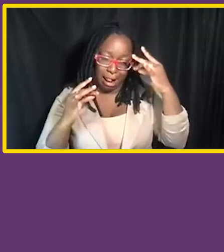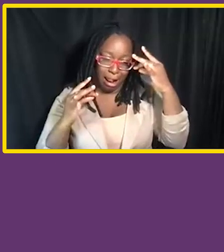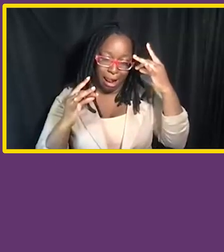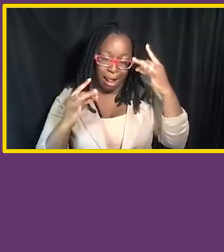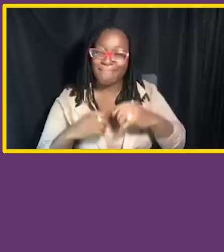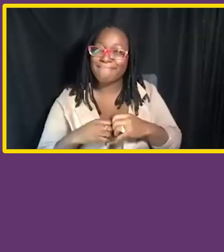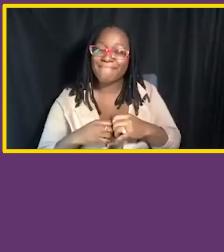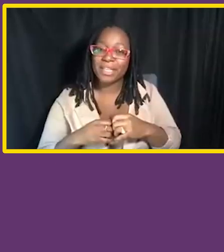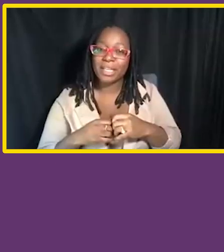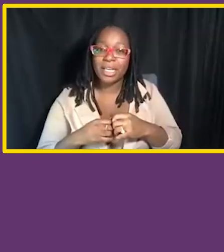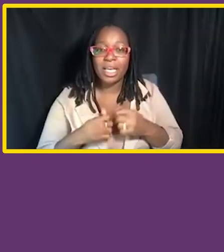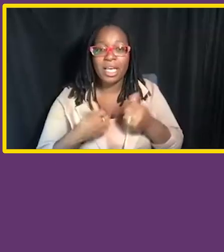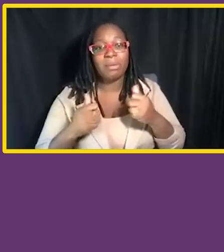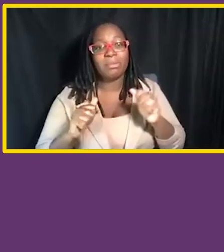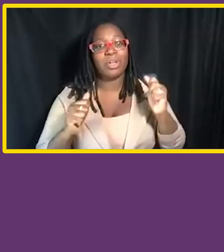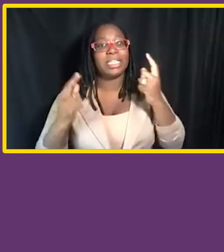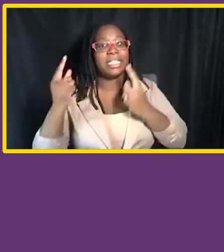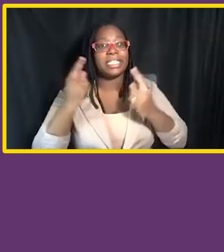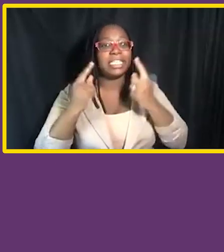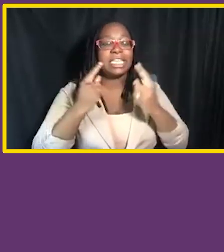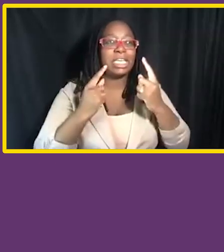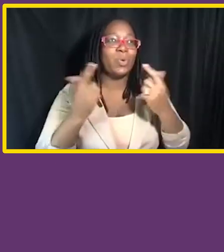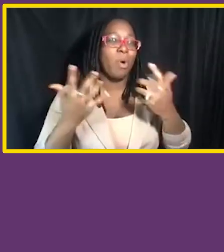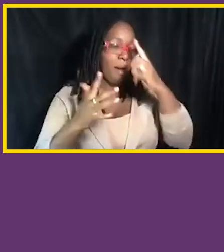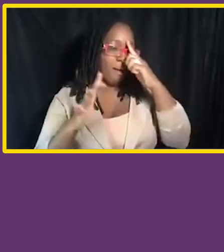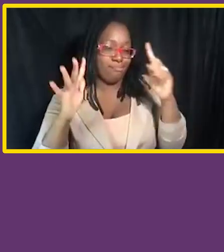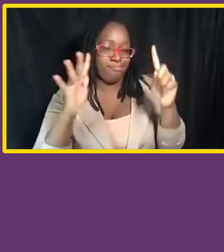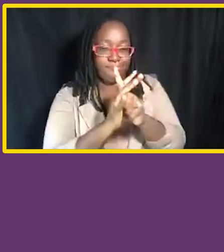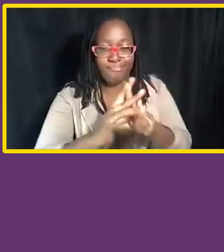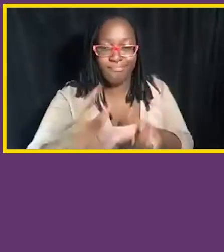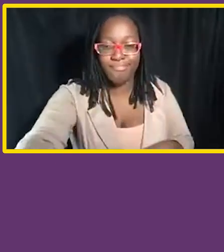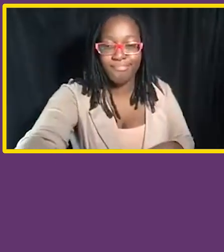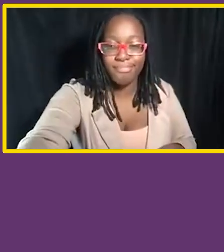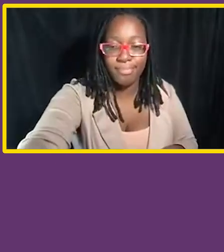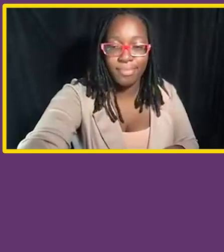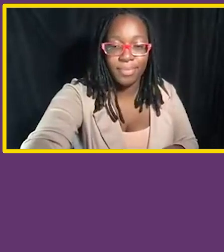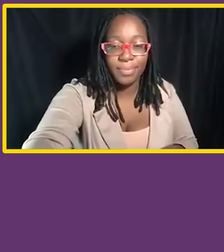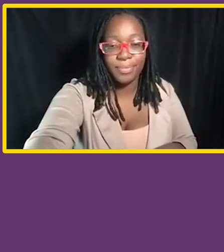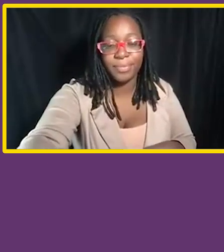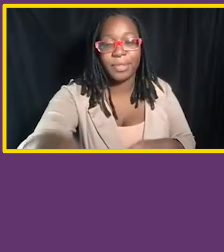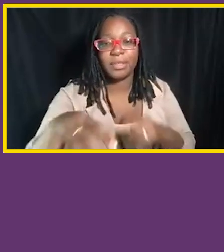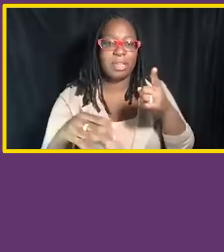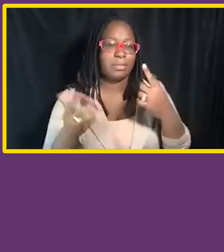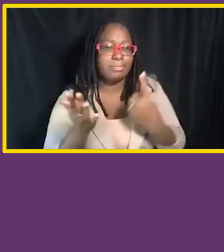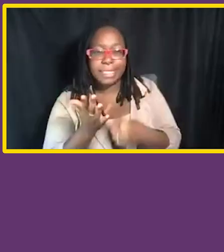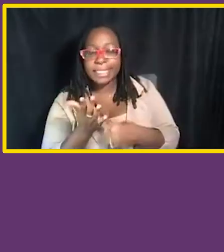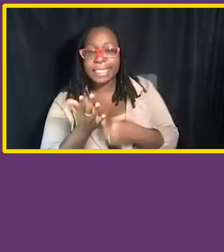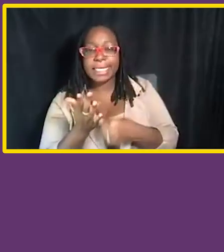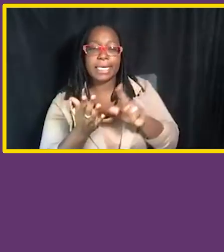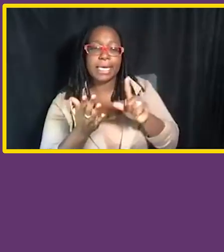term that keeps coming up in my head as everybody is speaking, and what you were just saying, particularly Lindsay,